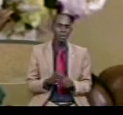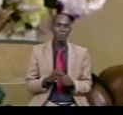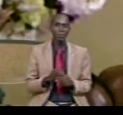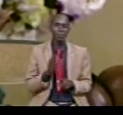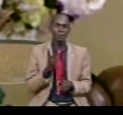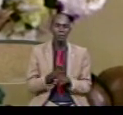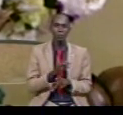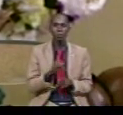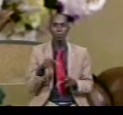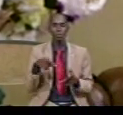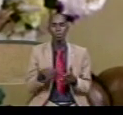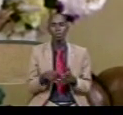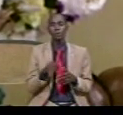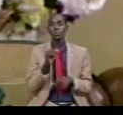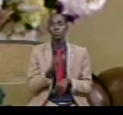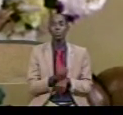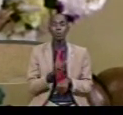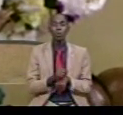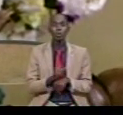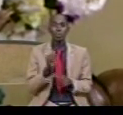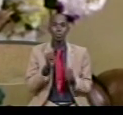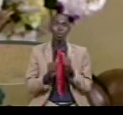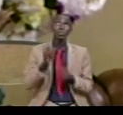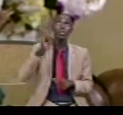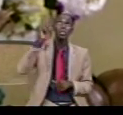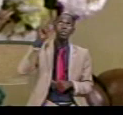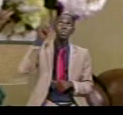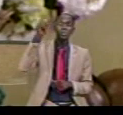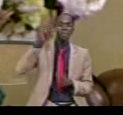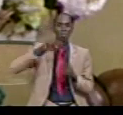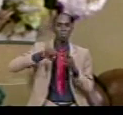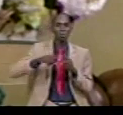work, which he himself began in